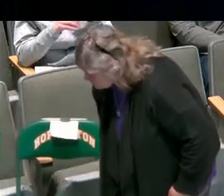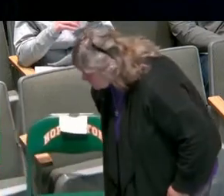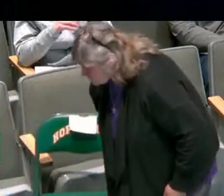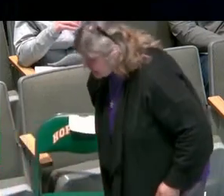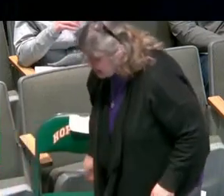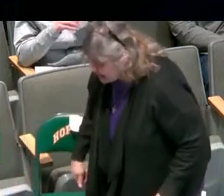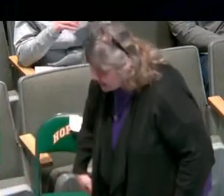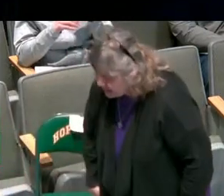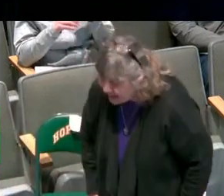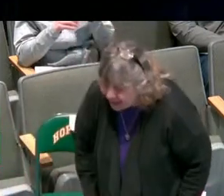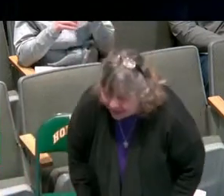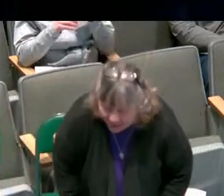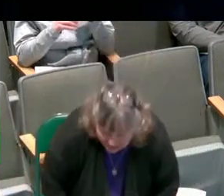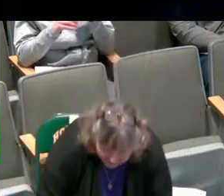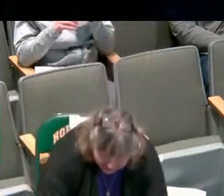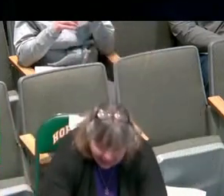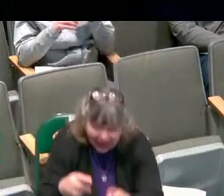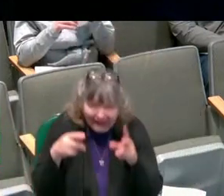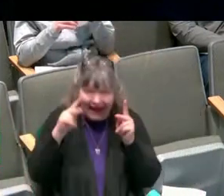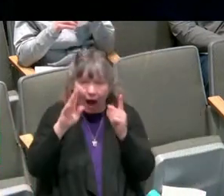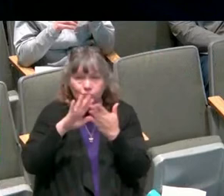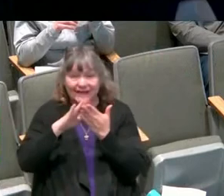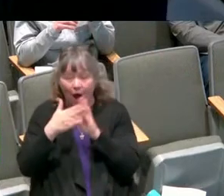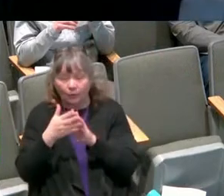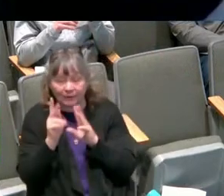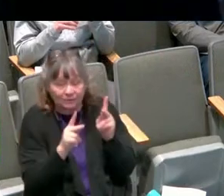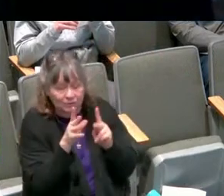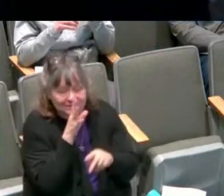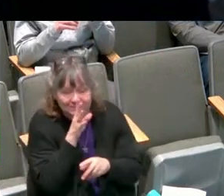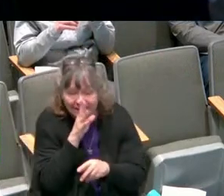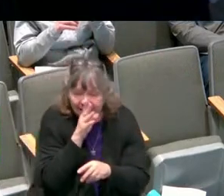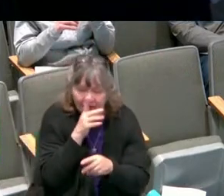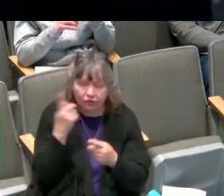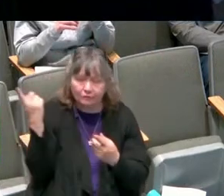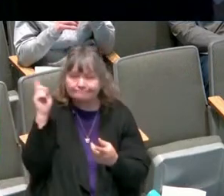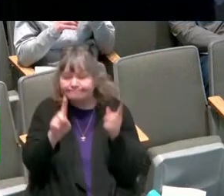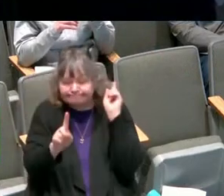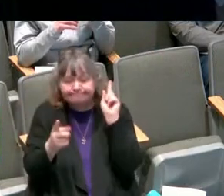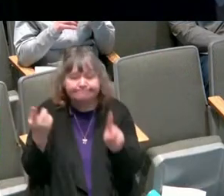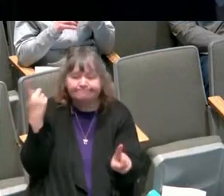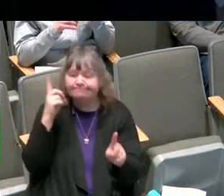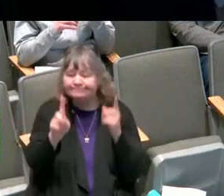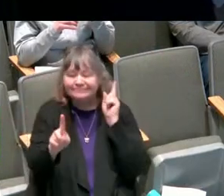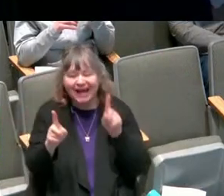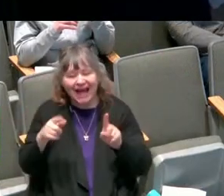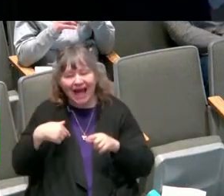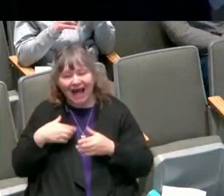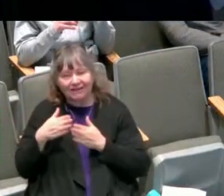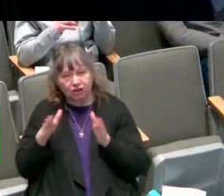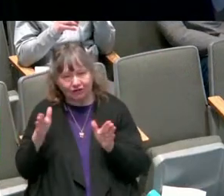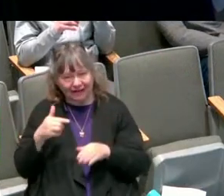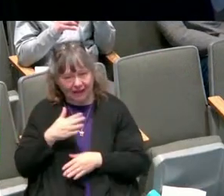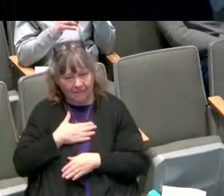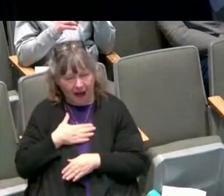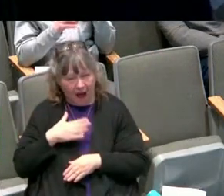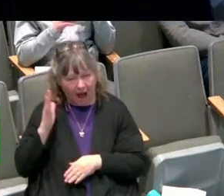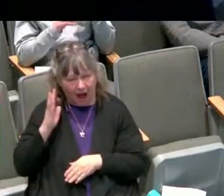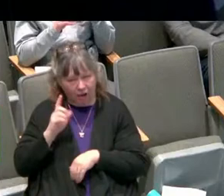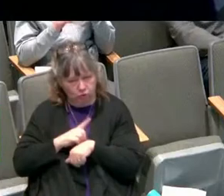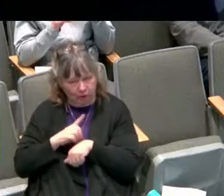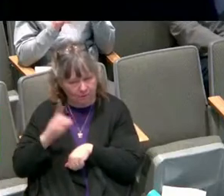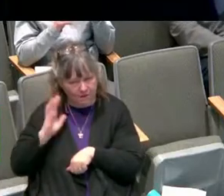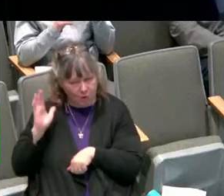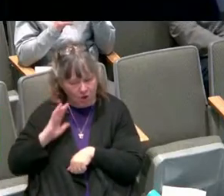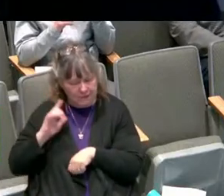to speak in response to different motions as they come up and generally I have been the timer which isn't